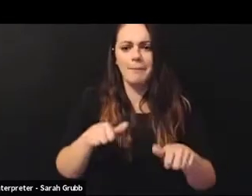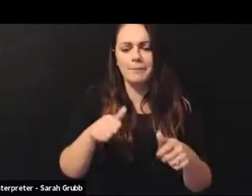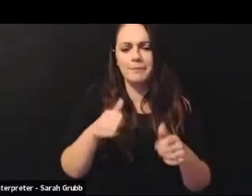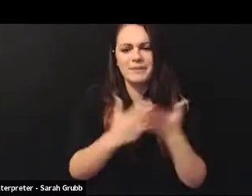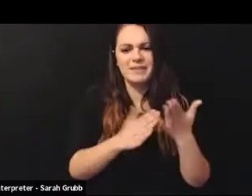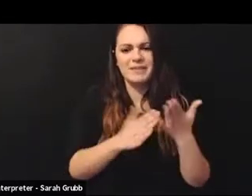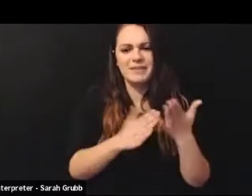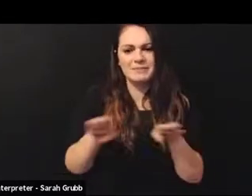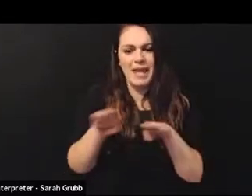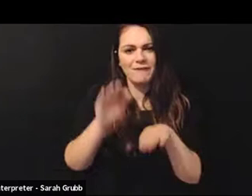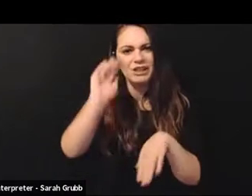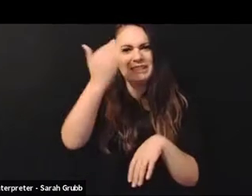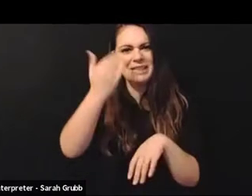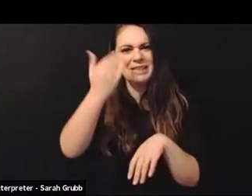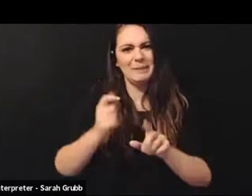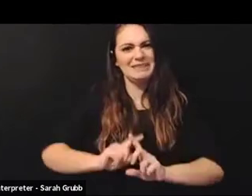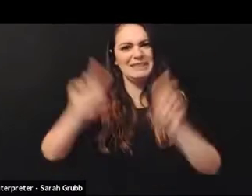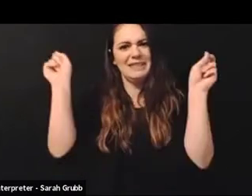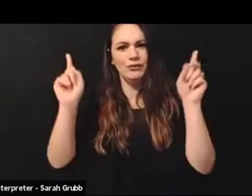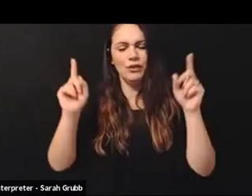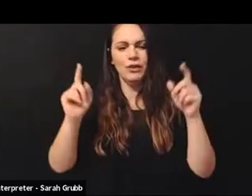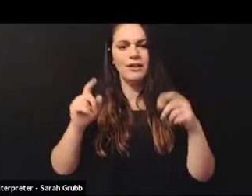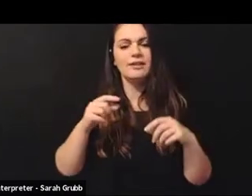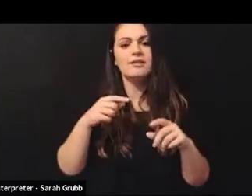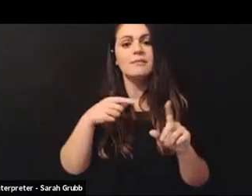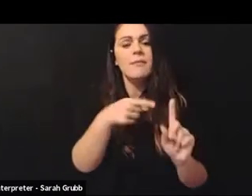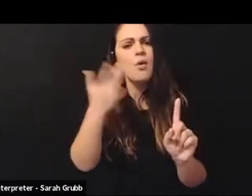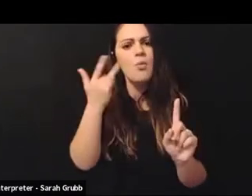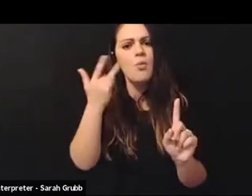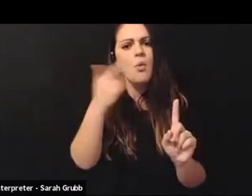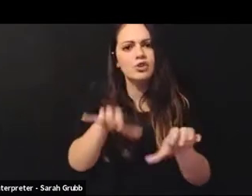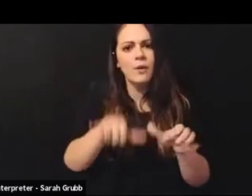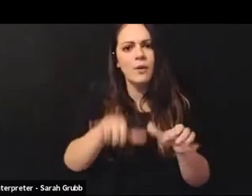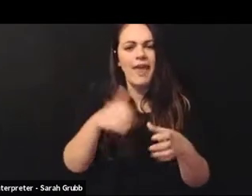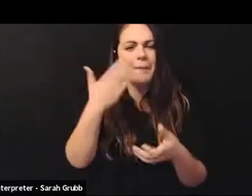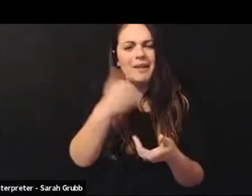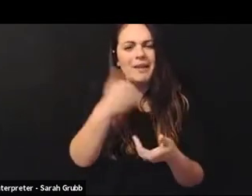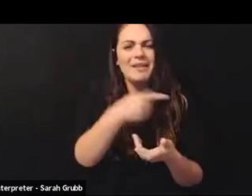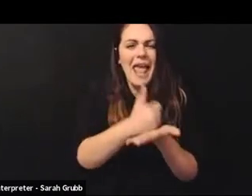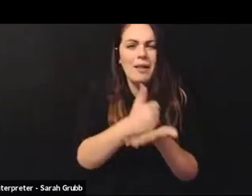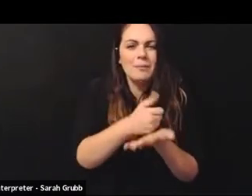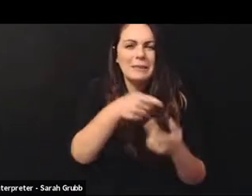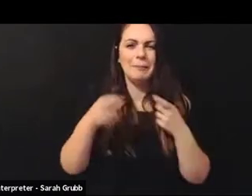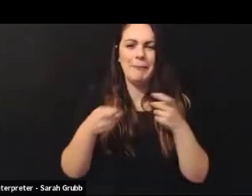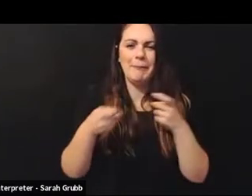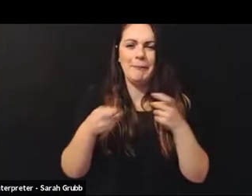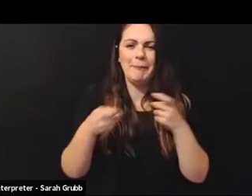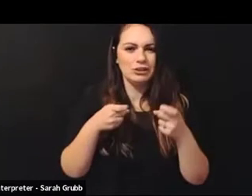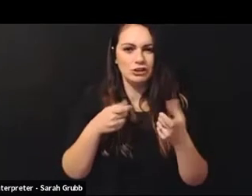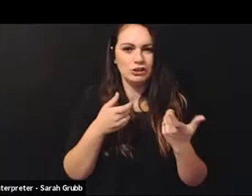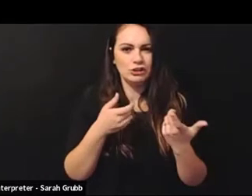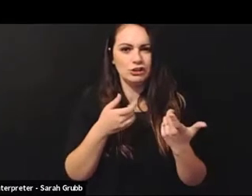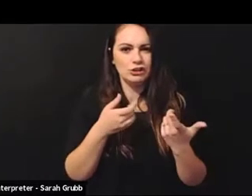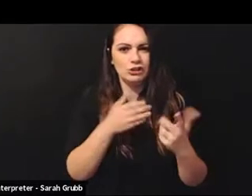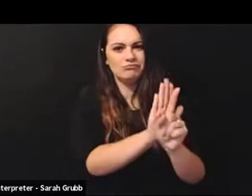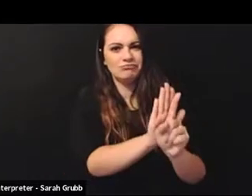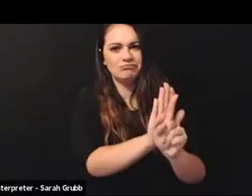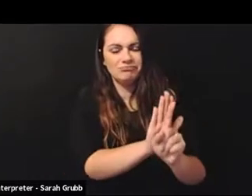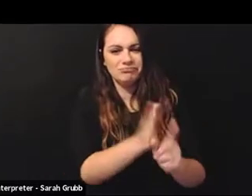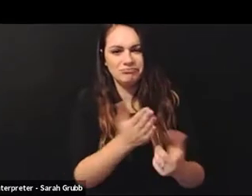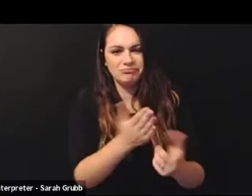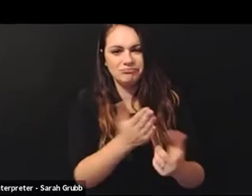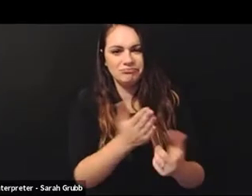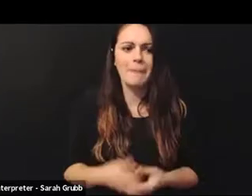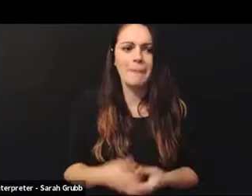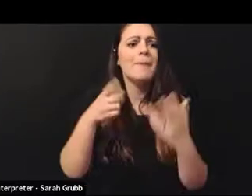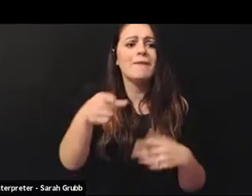that he's just doing because it's helping him with regulation and it's just fine. How many people jump when they